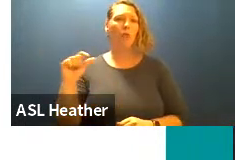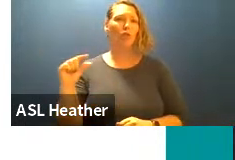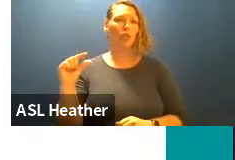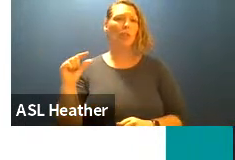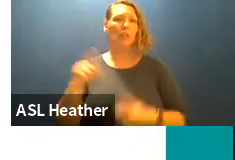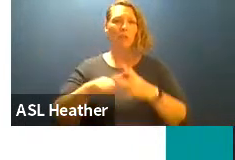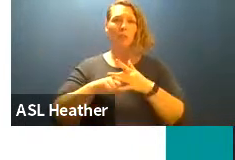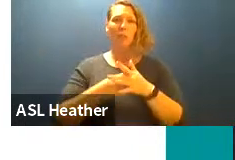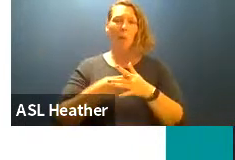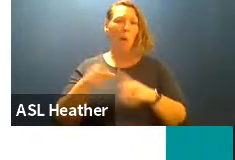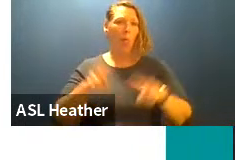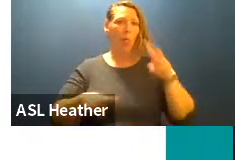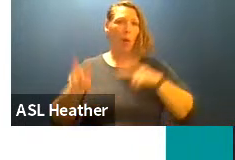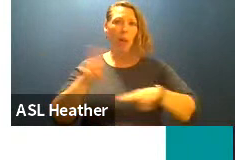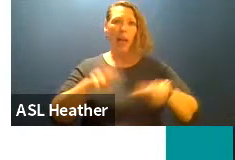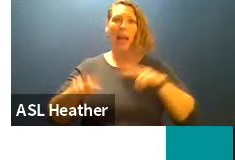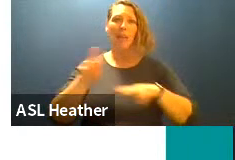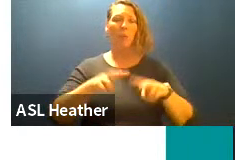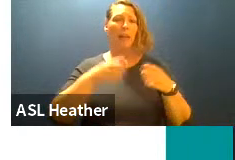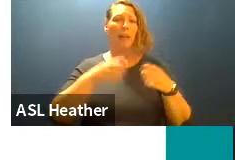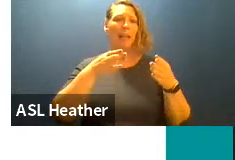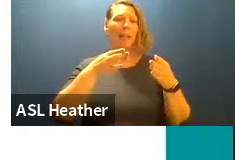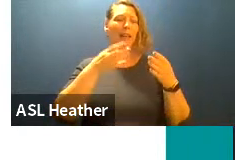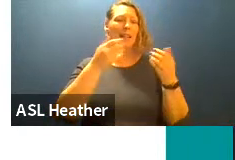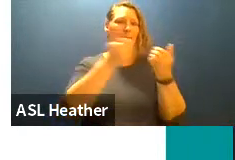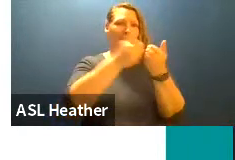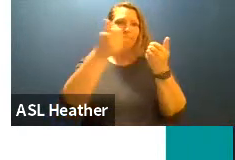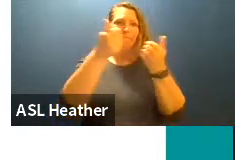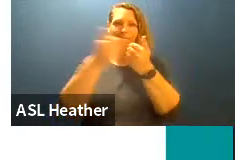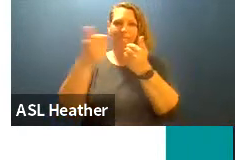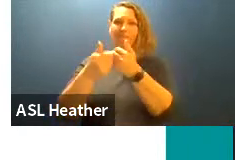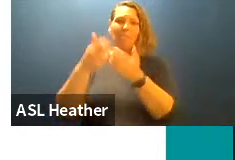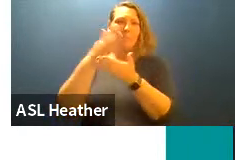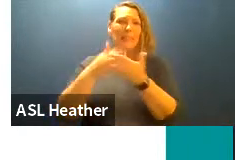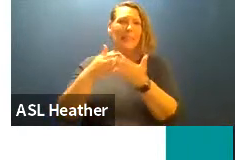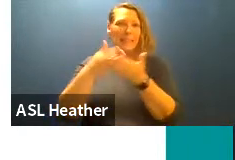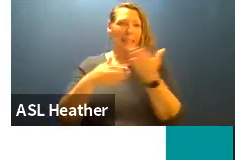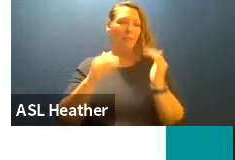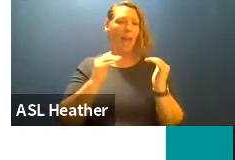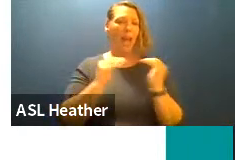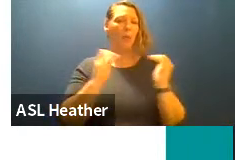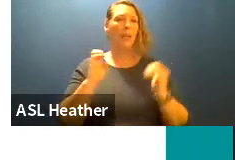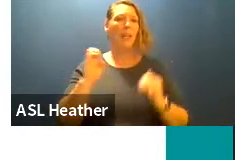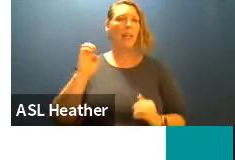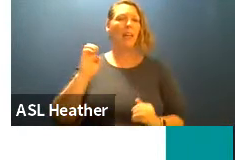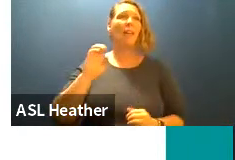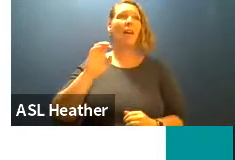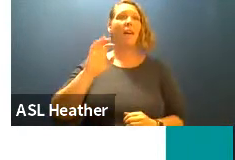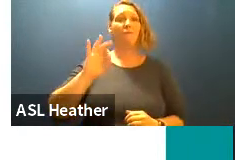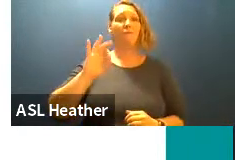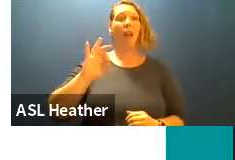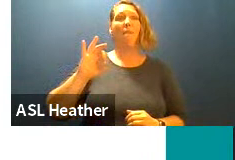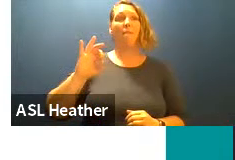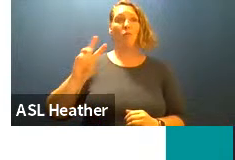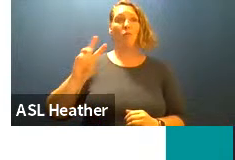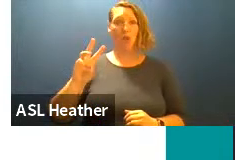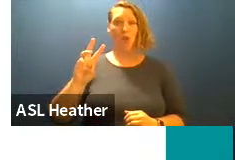start looking at the individual pieces of the equity framework and how they will be moving forward.